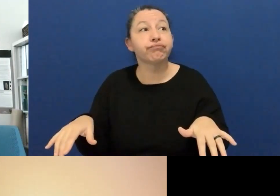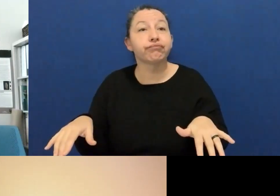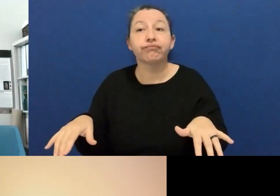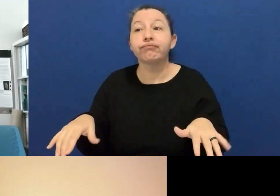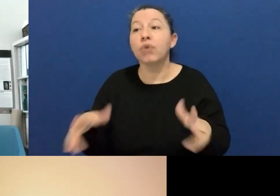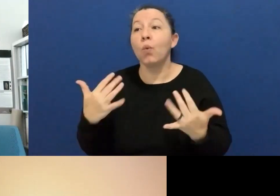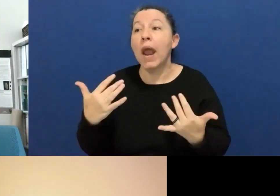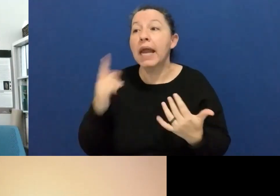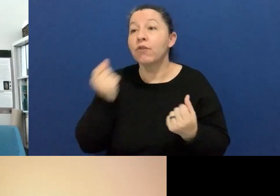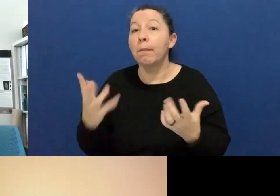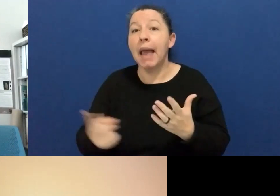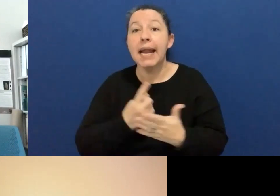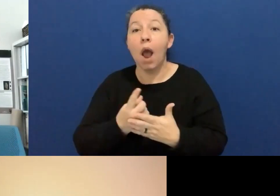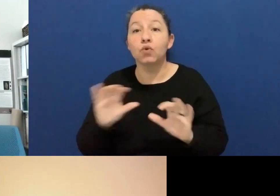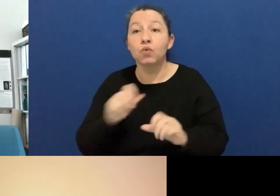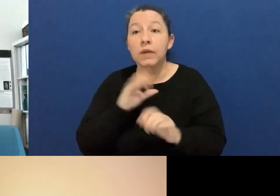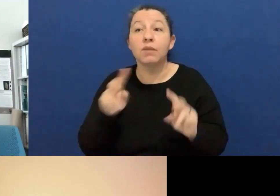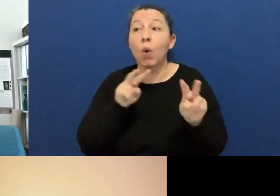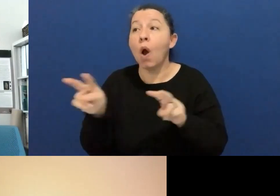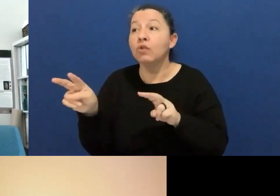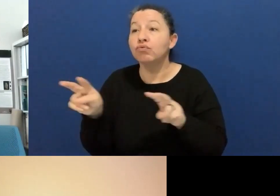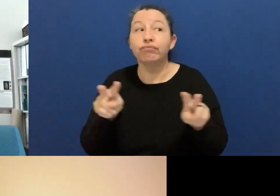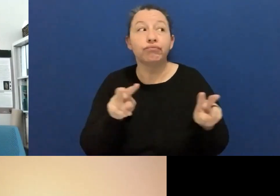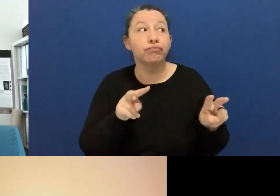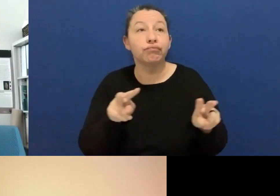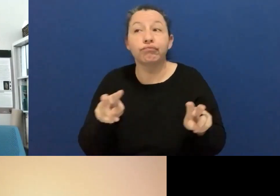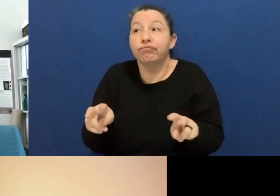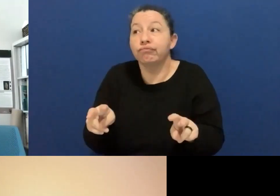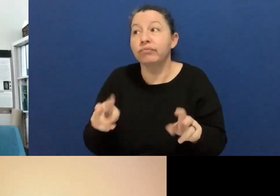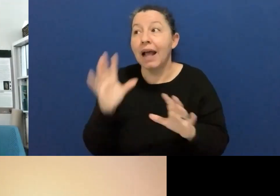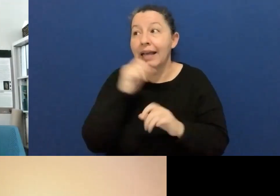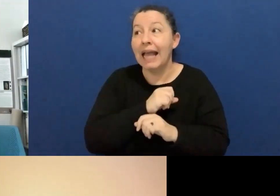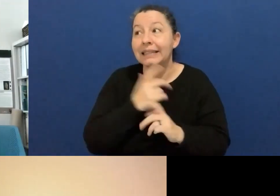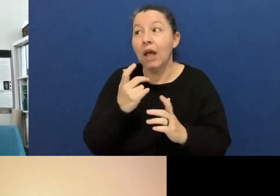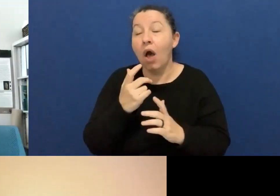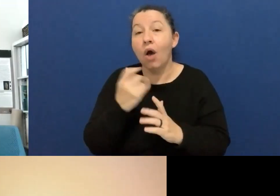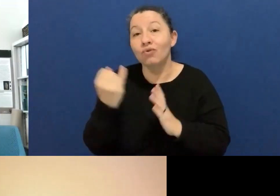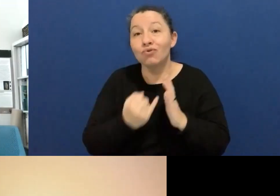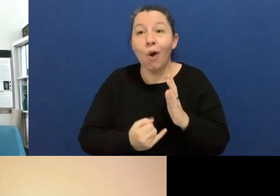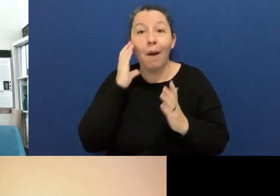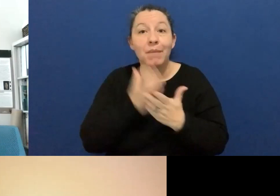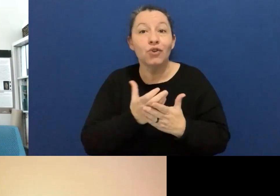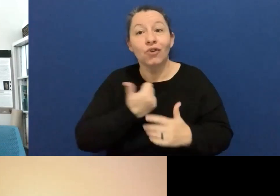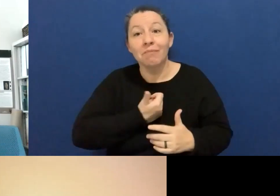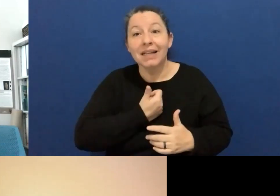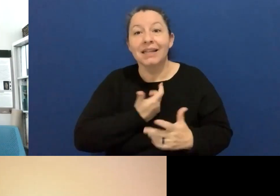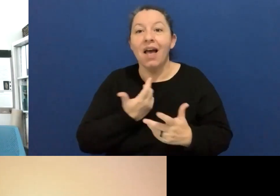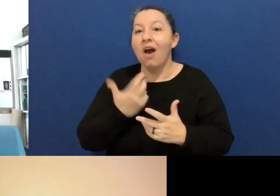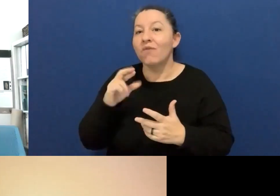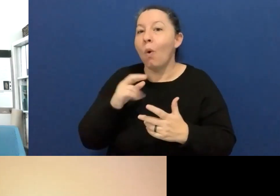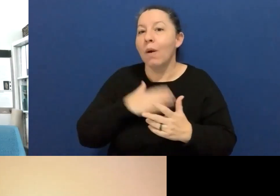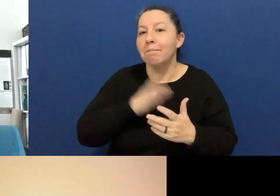for hours on end. And then they, you know, it's like, well, I'll just draw myself and my dog today. But then there's a third type